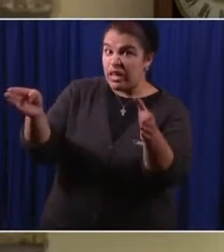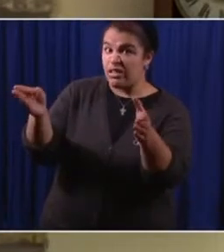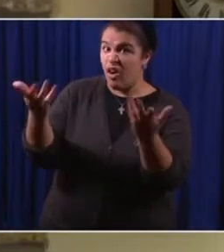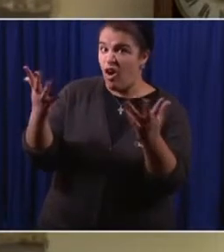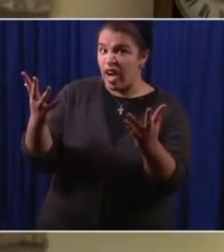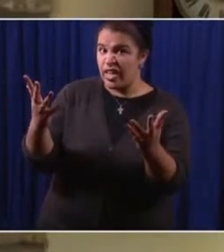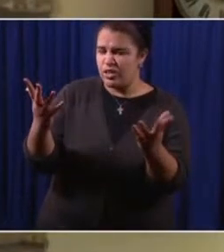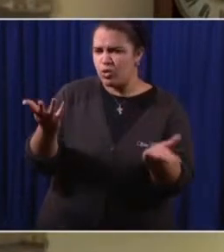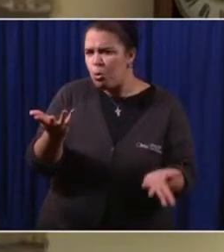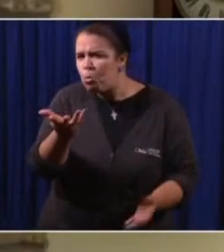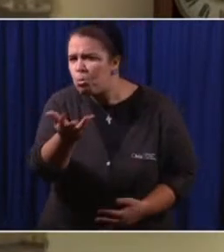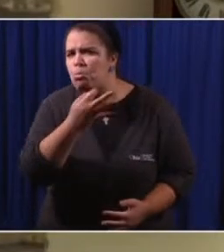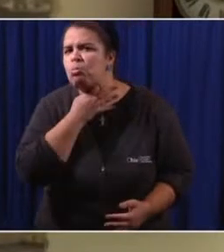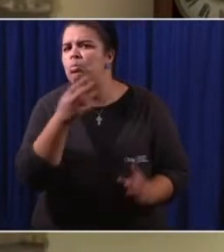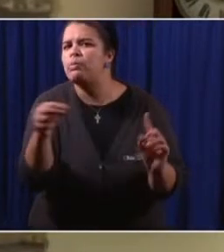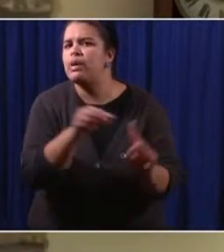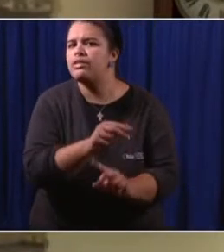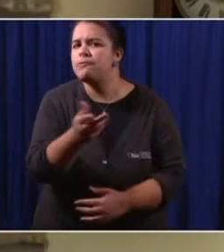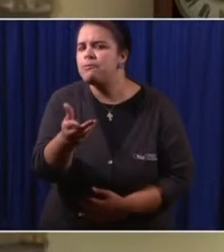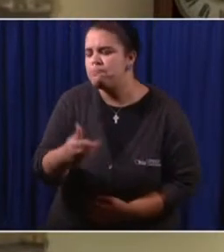No, not really.